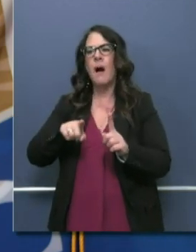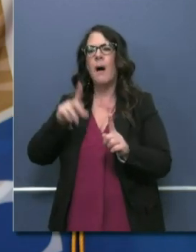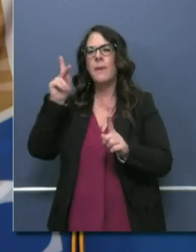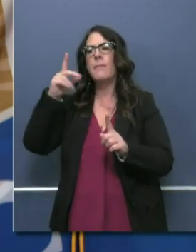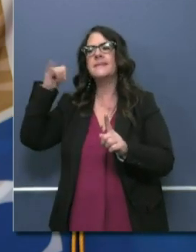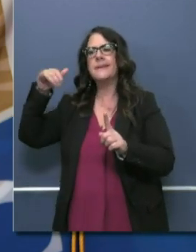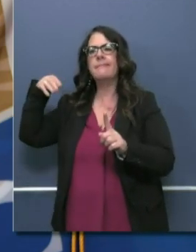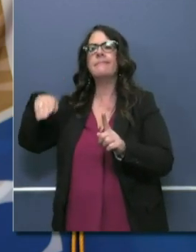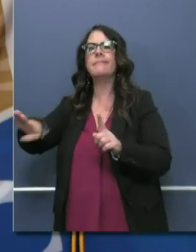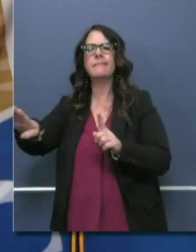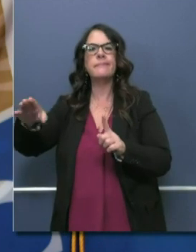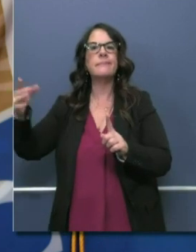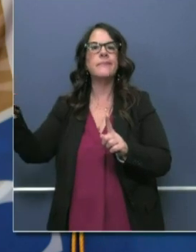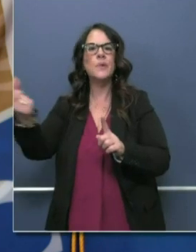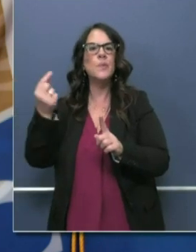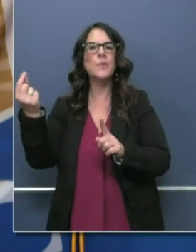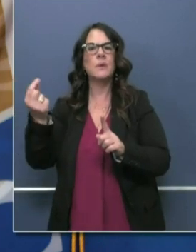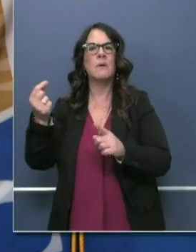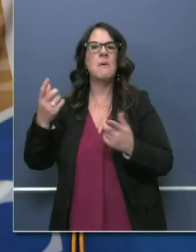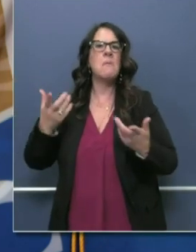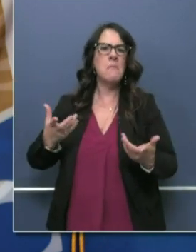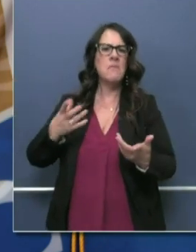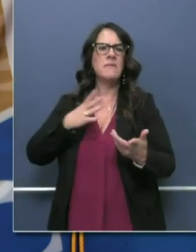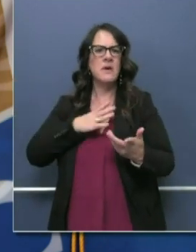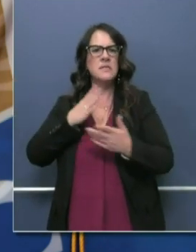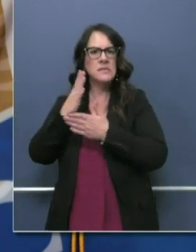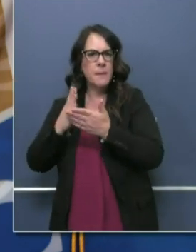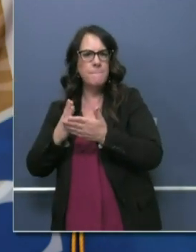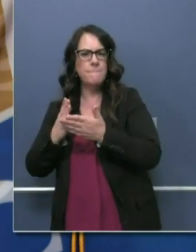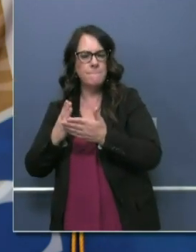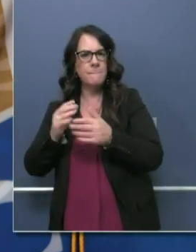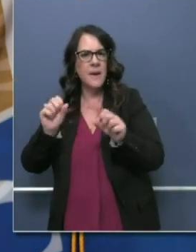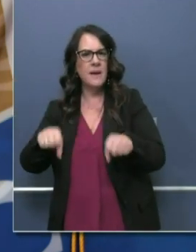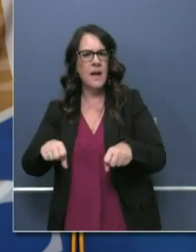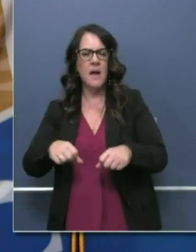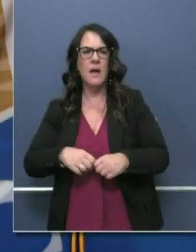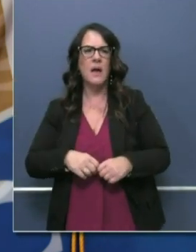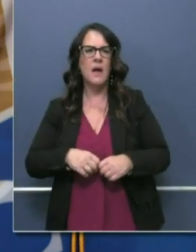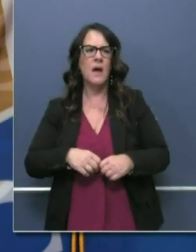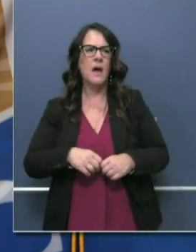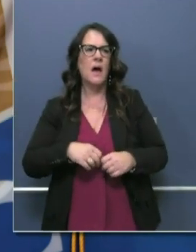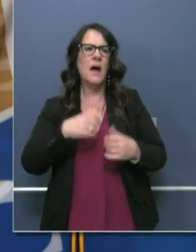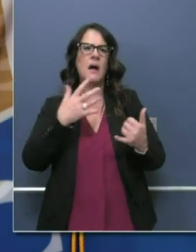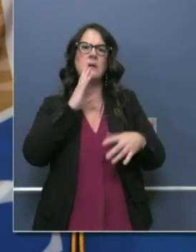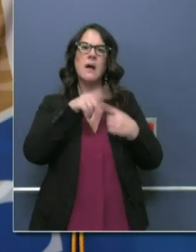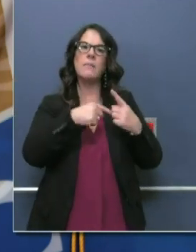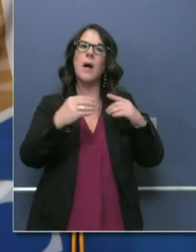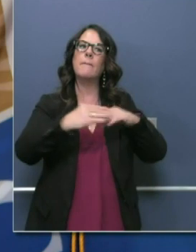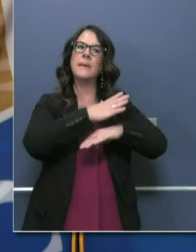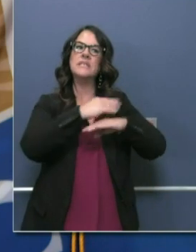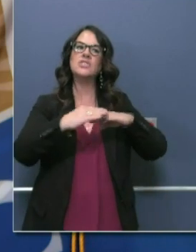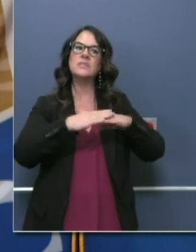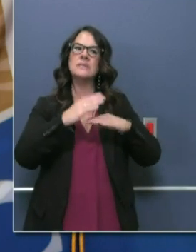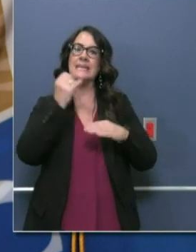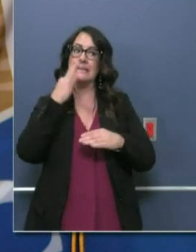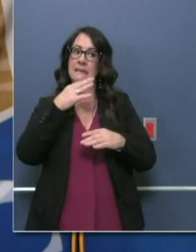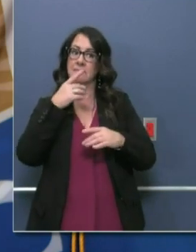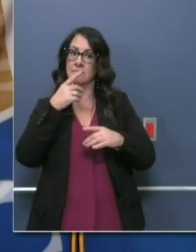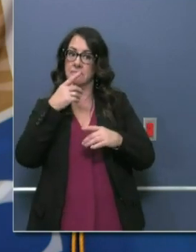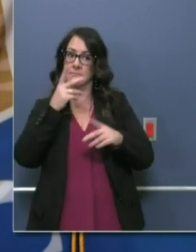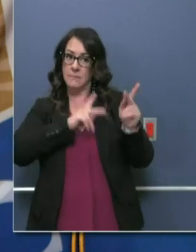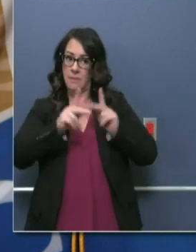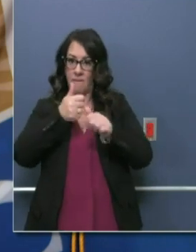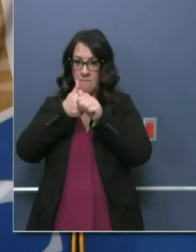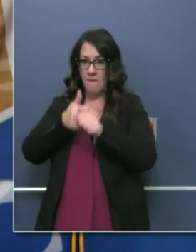of these parks, large and small, across the state, and across our beaches, but again, with the modifications in place. So